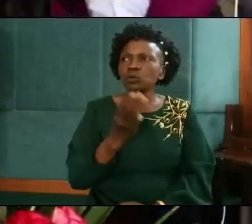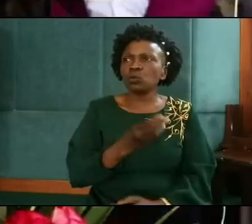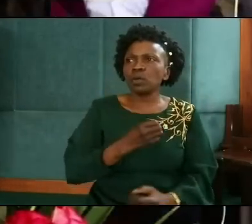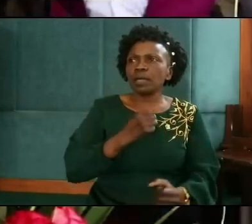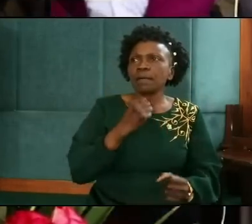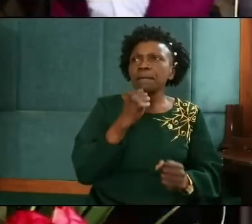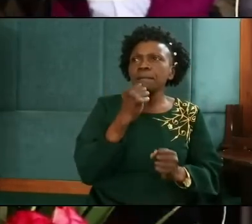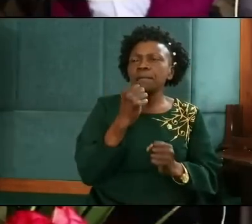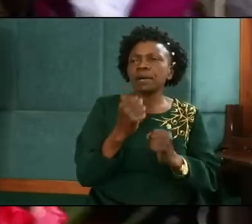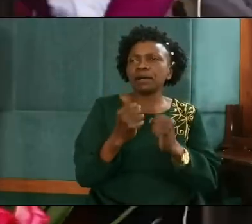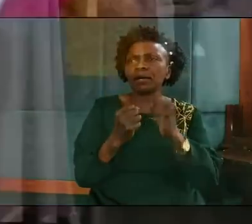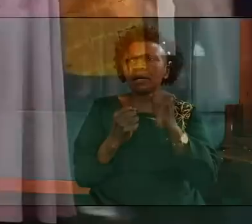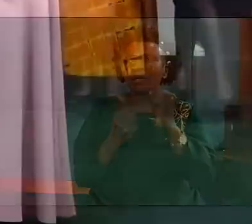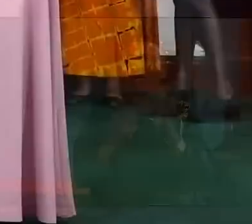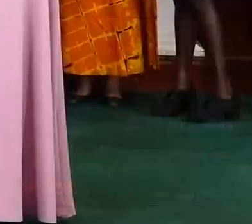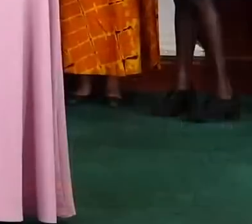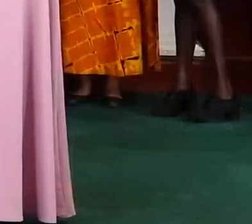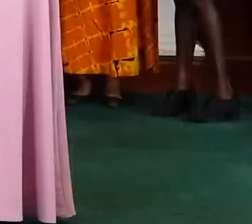One verse away.